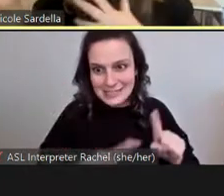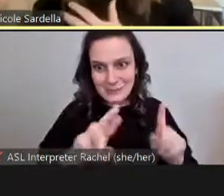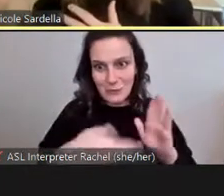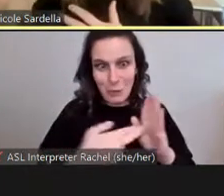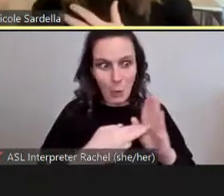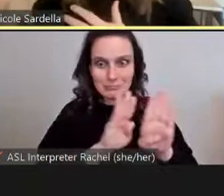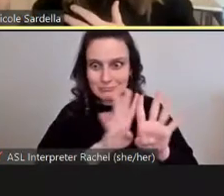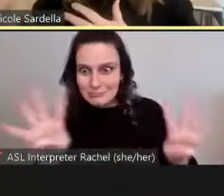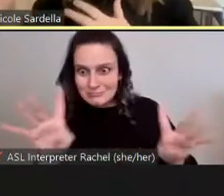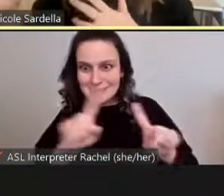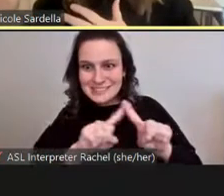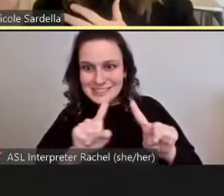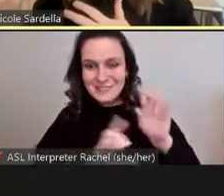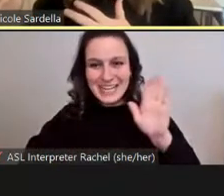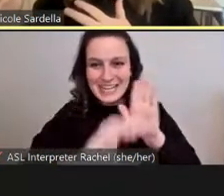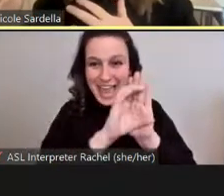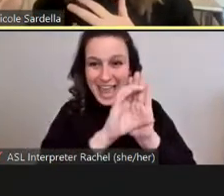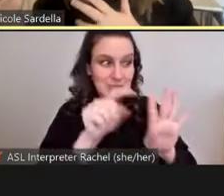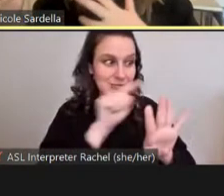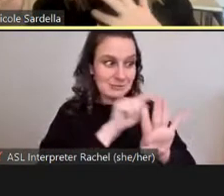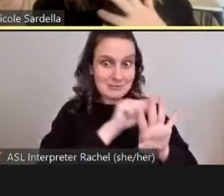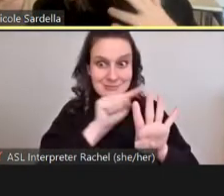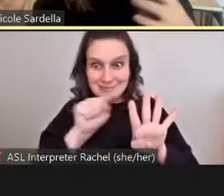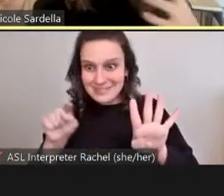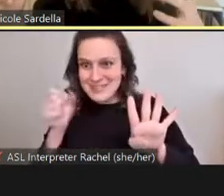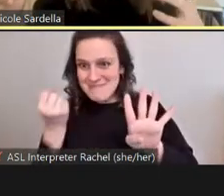they played all of these different roles, but